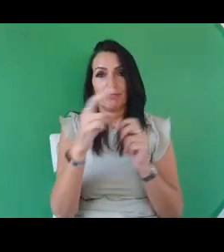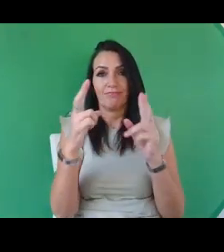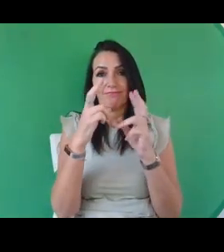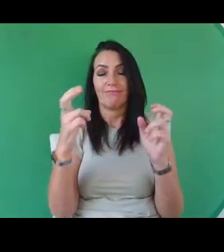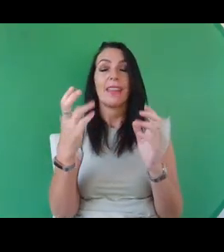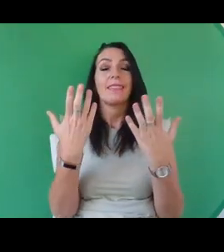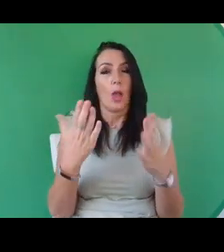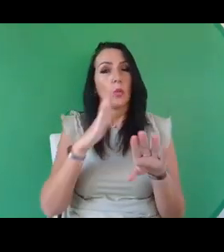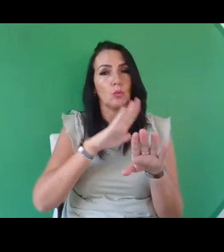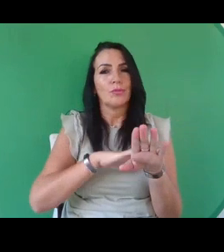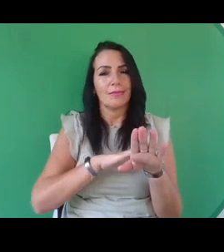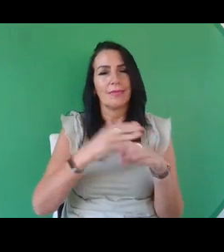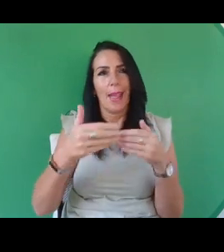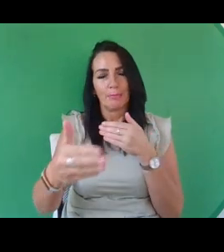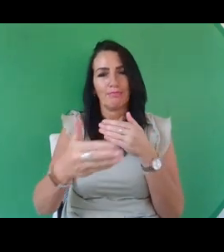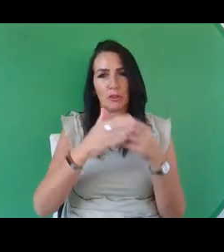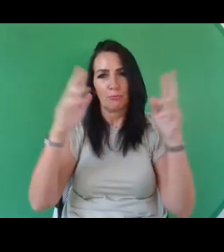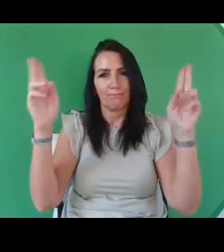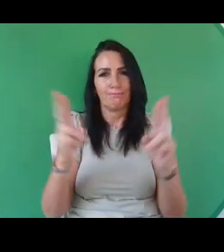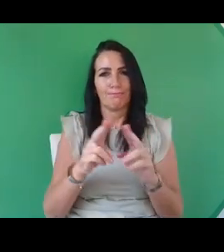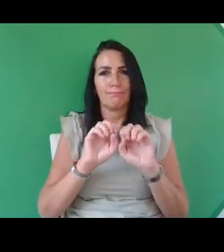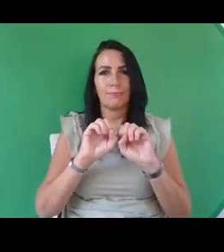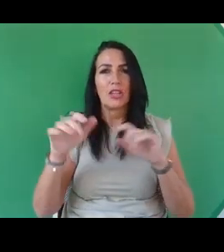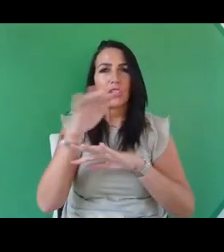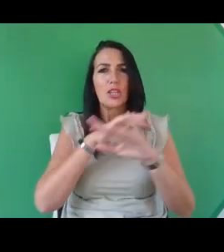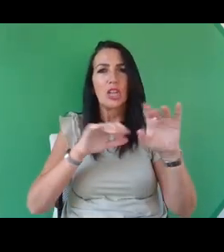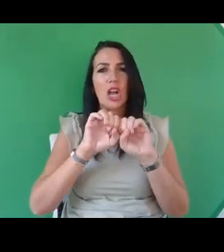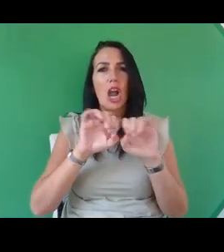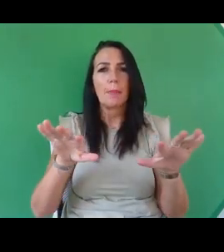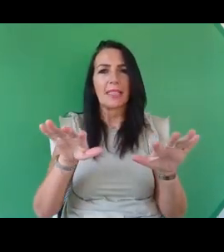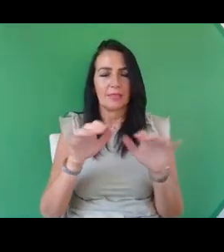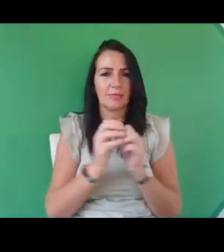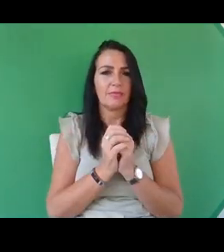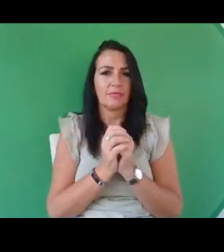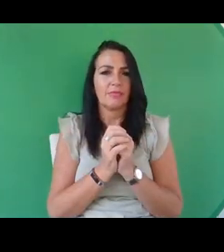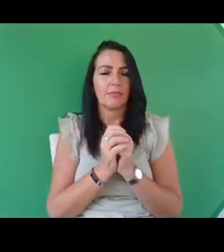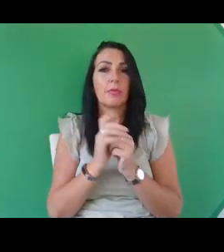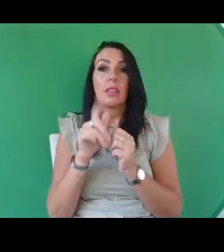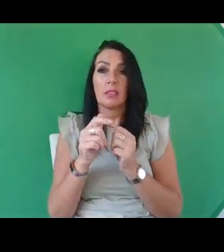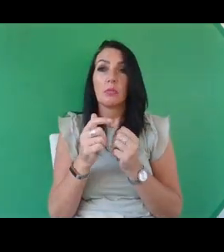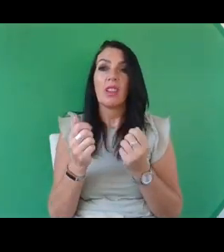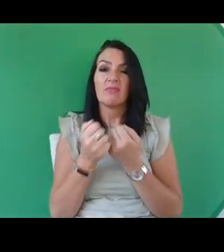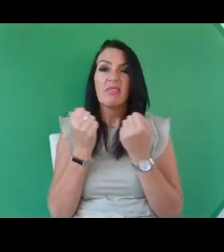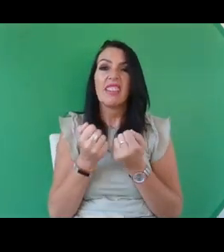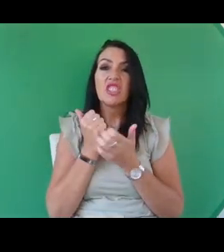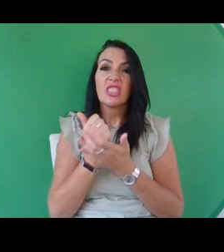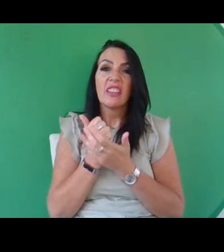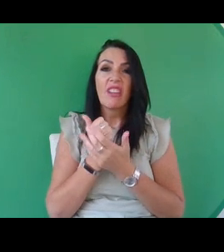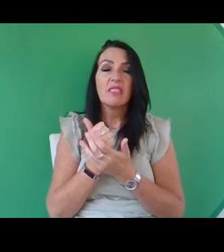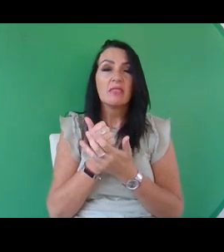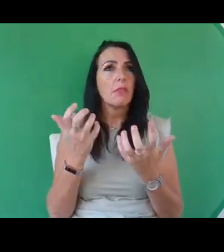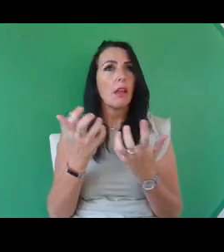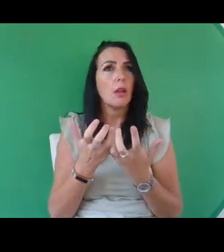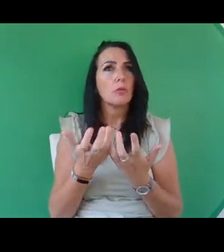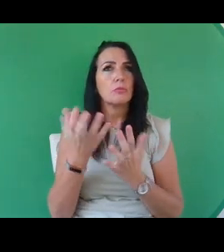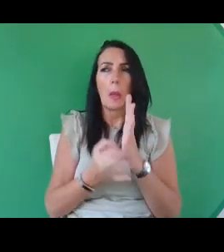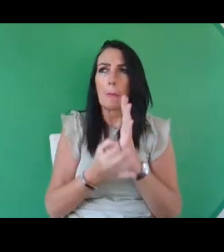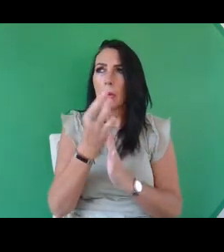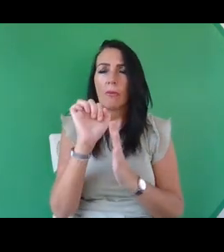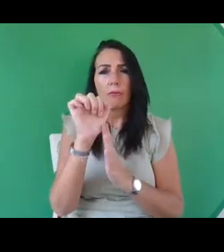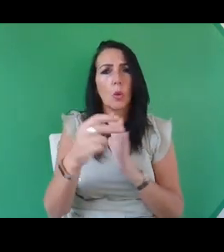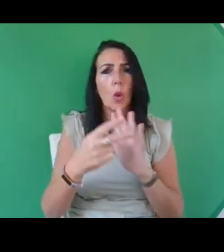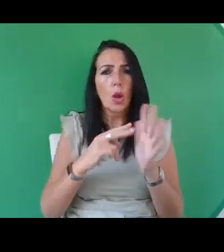Decarbonise. Today's webinar will be on how the latest independent energy advice can benefit your organisation, your customers,